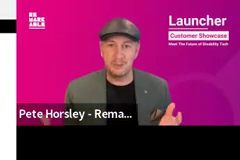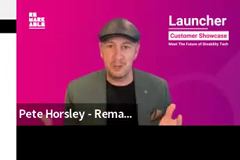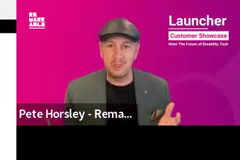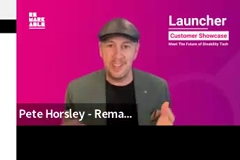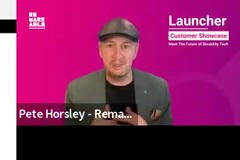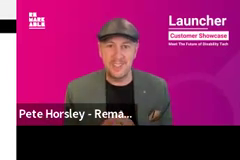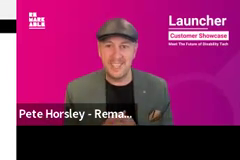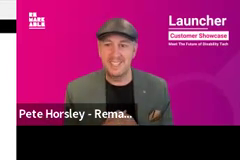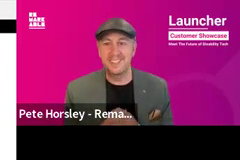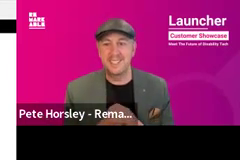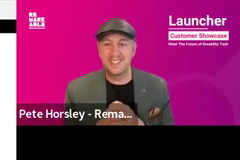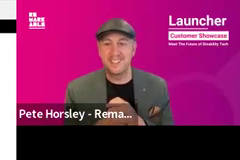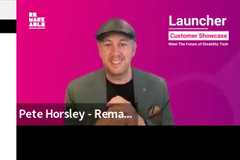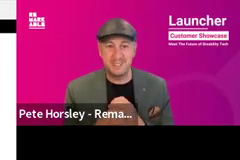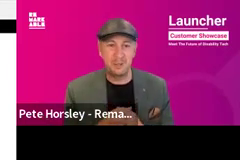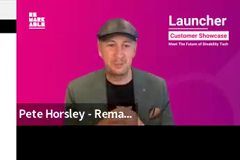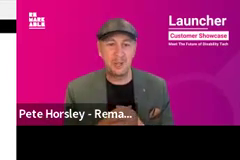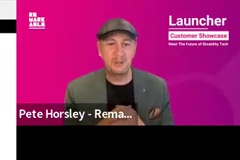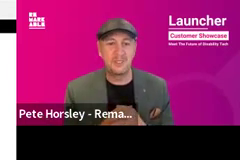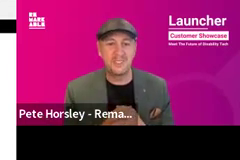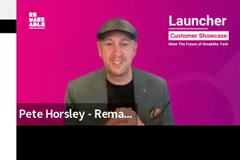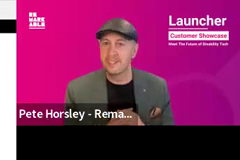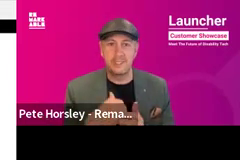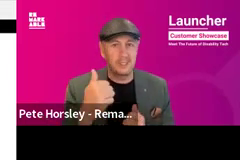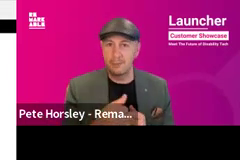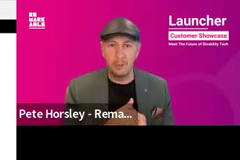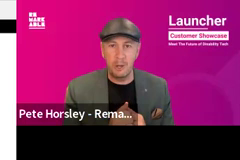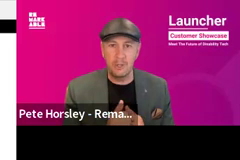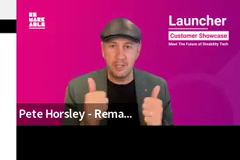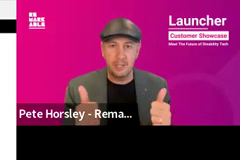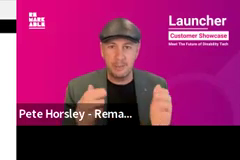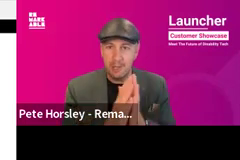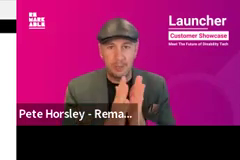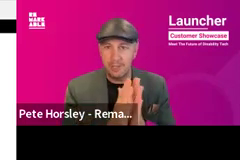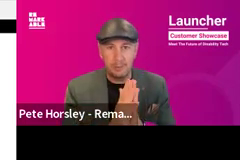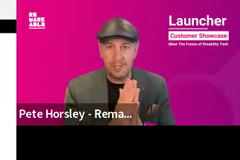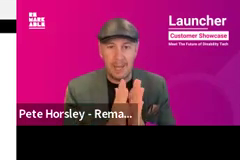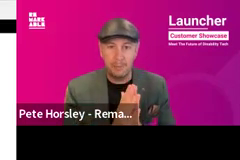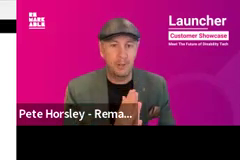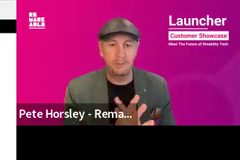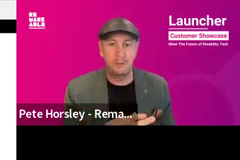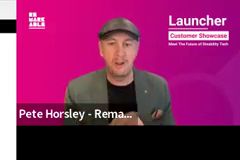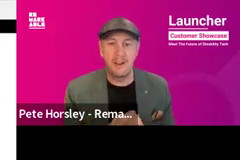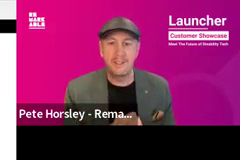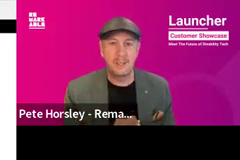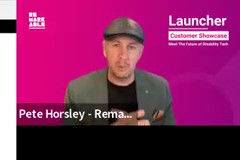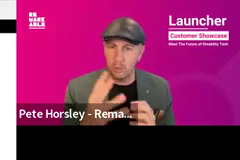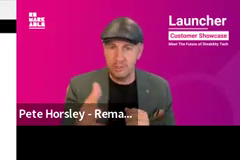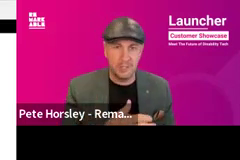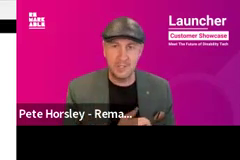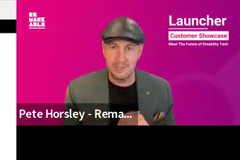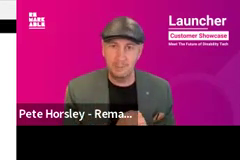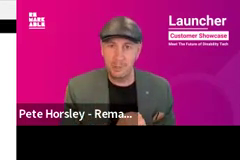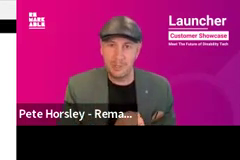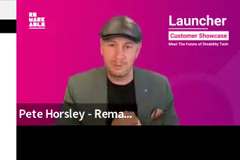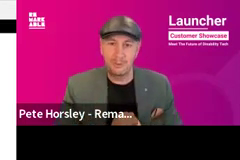you please join me now in thanking these incredible coaches? You can give an emoji, a thumbs up, you can give a clap wherever you are, or even